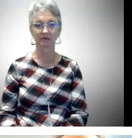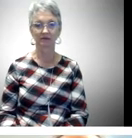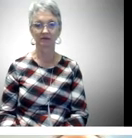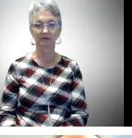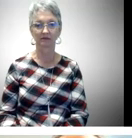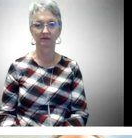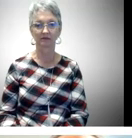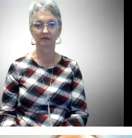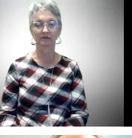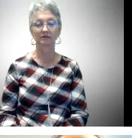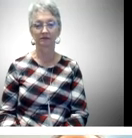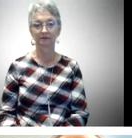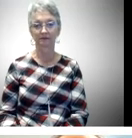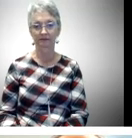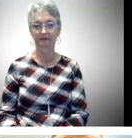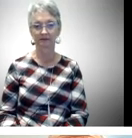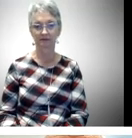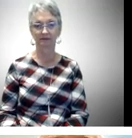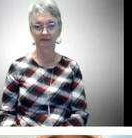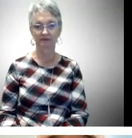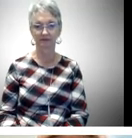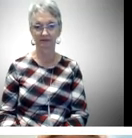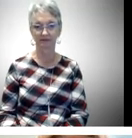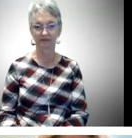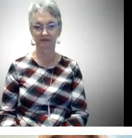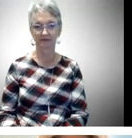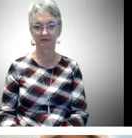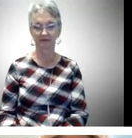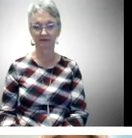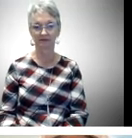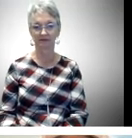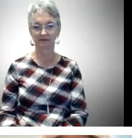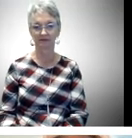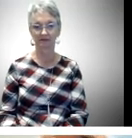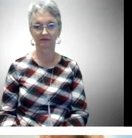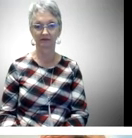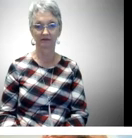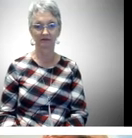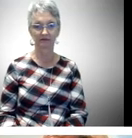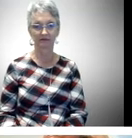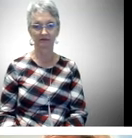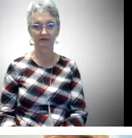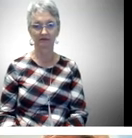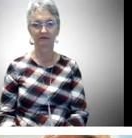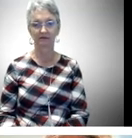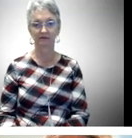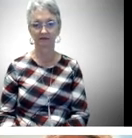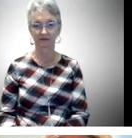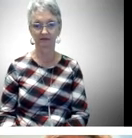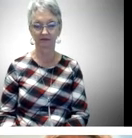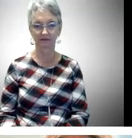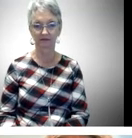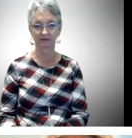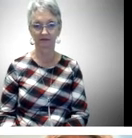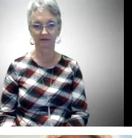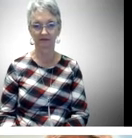and repeals the law. And so I've been really wanting lawyers my lawyers to represent